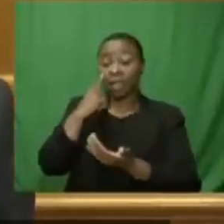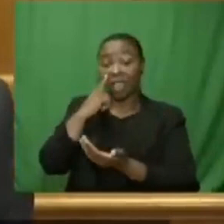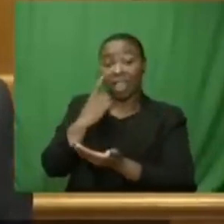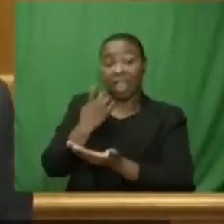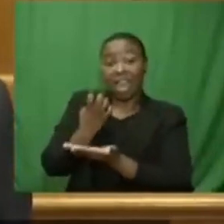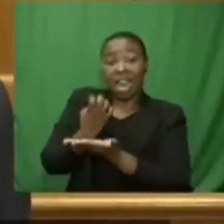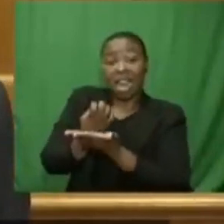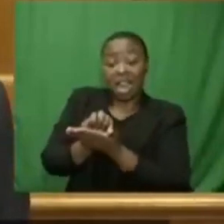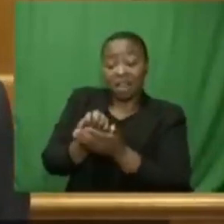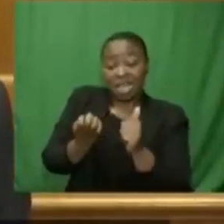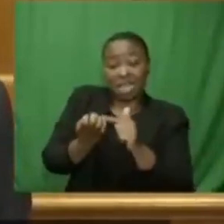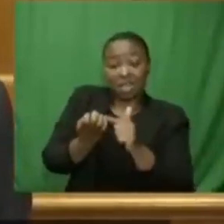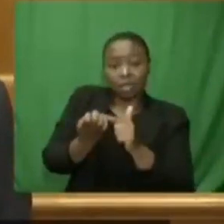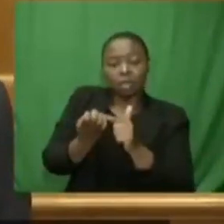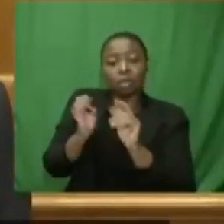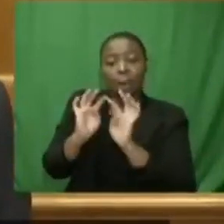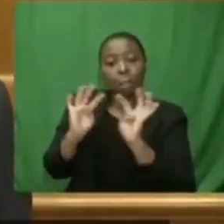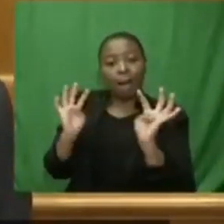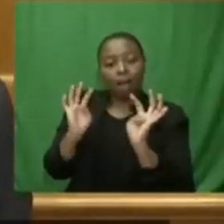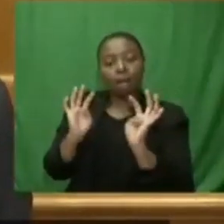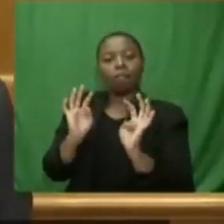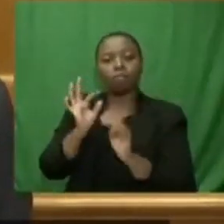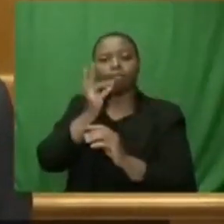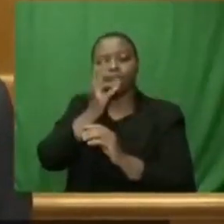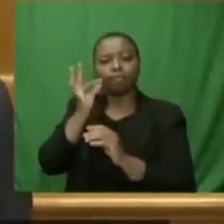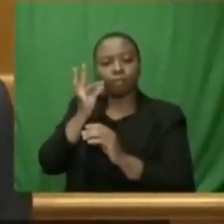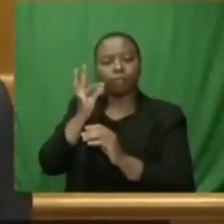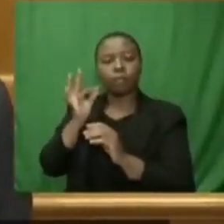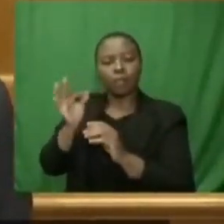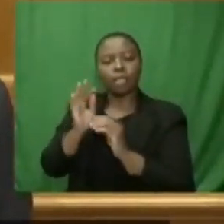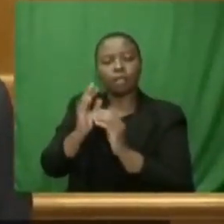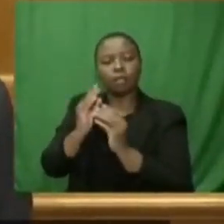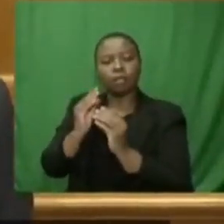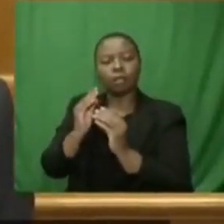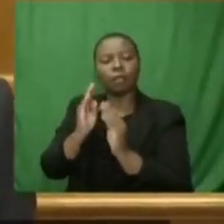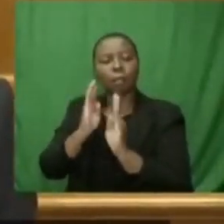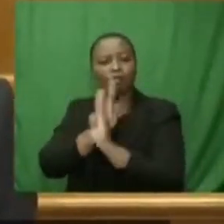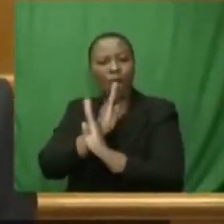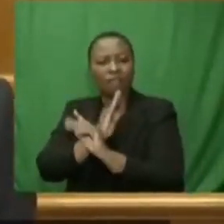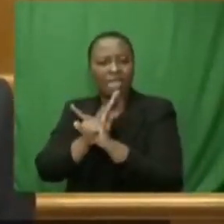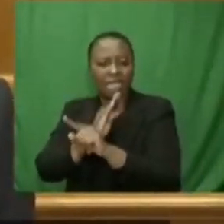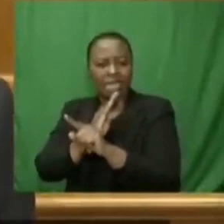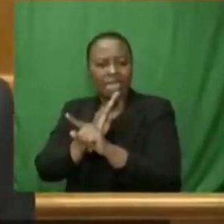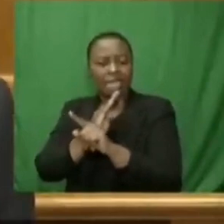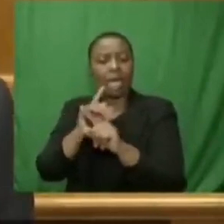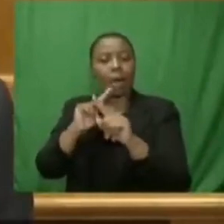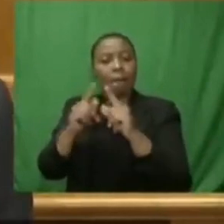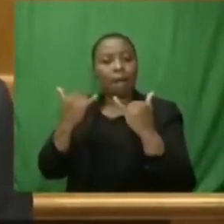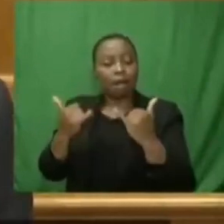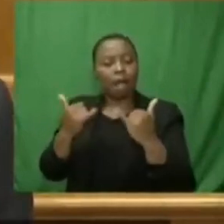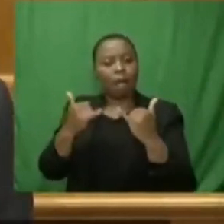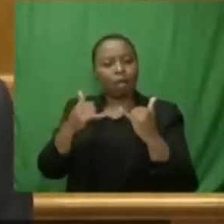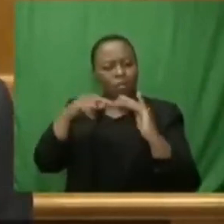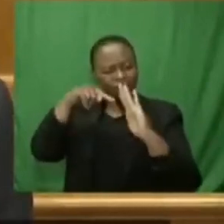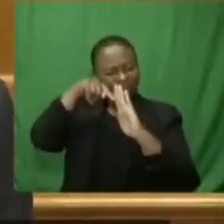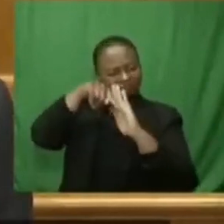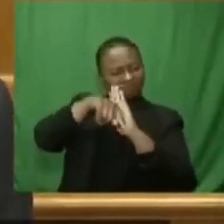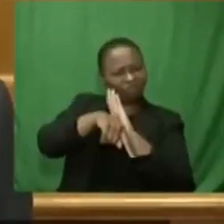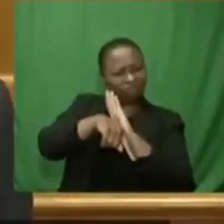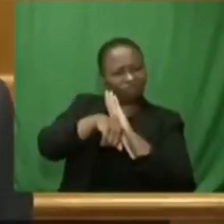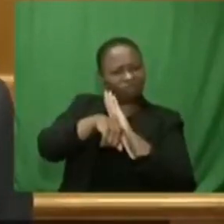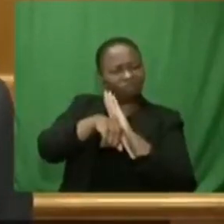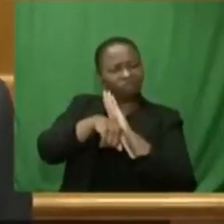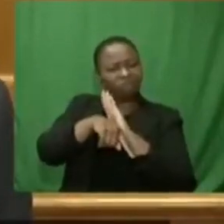to the panel was classified, and the fact that revealing the details of the equipment